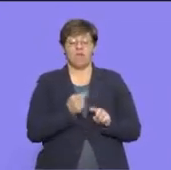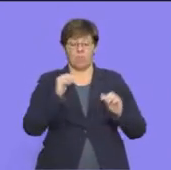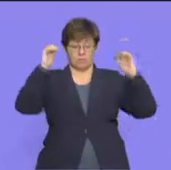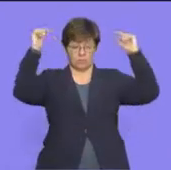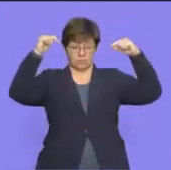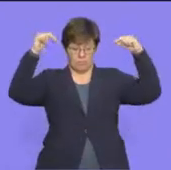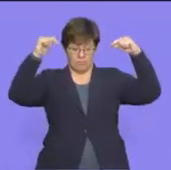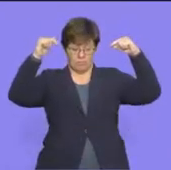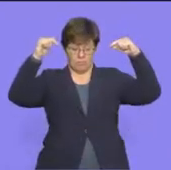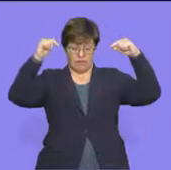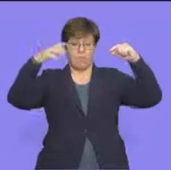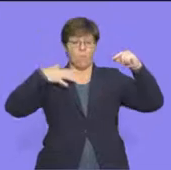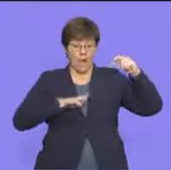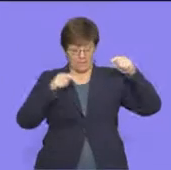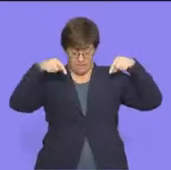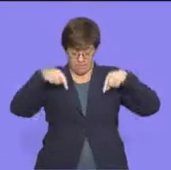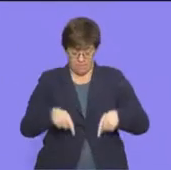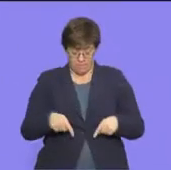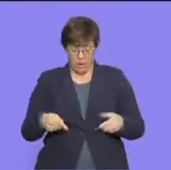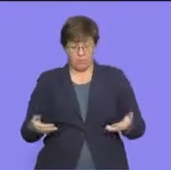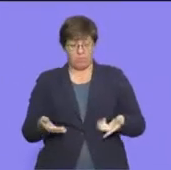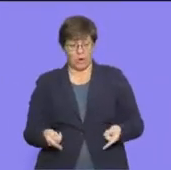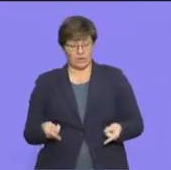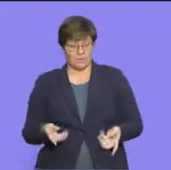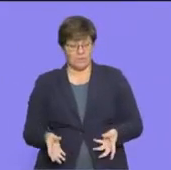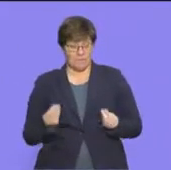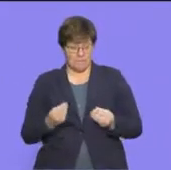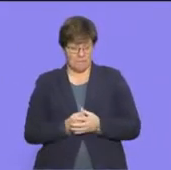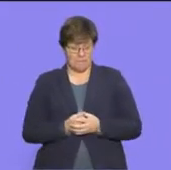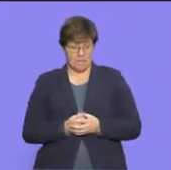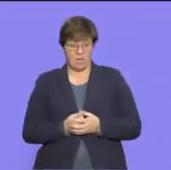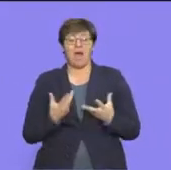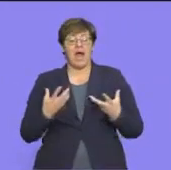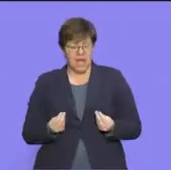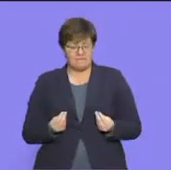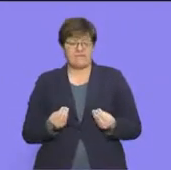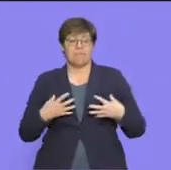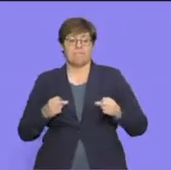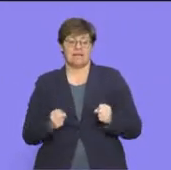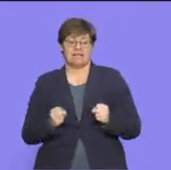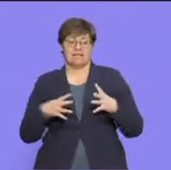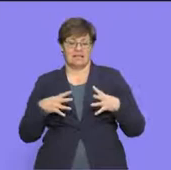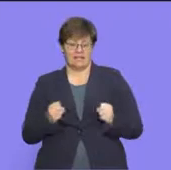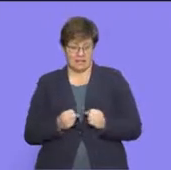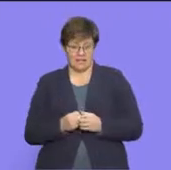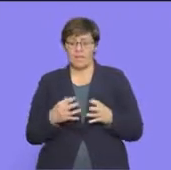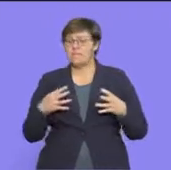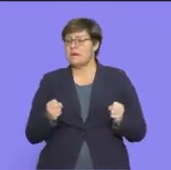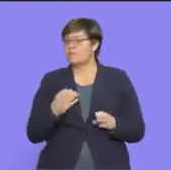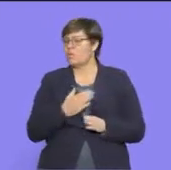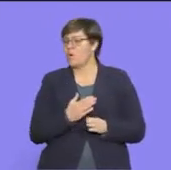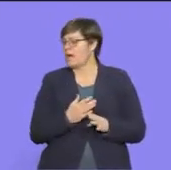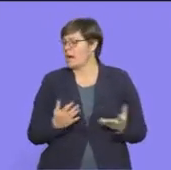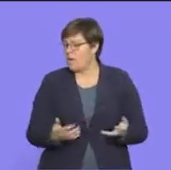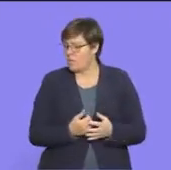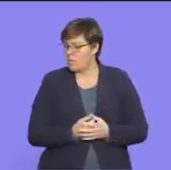top to the bottom. So how do I do that? I've got a muscle. So how does a muscle work? A